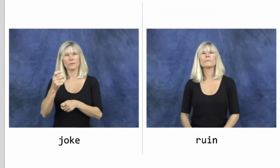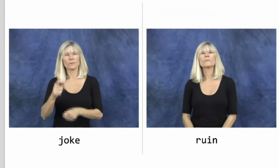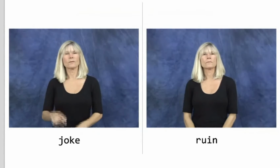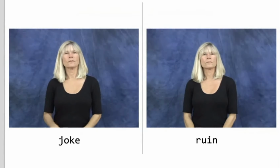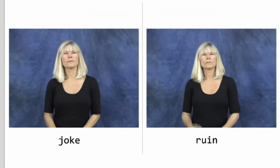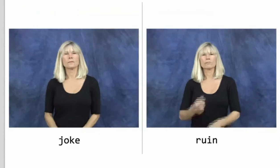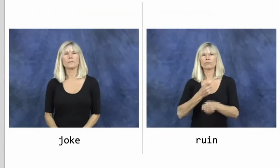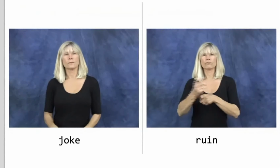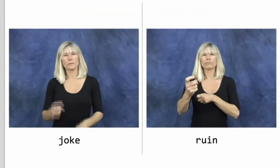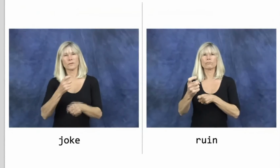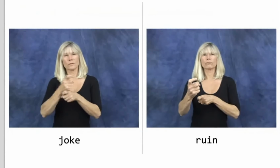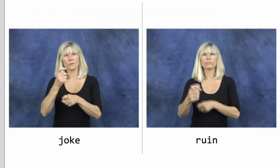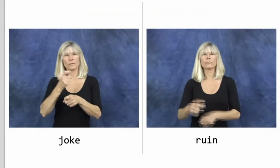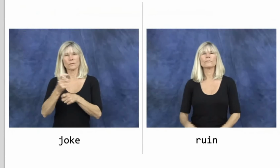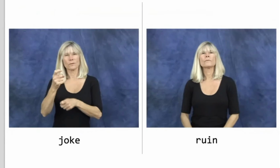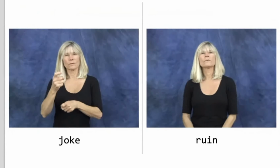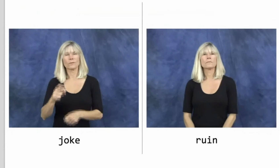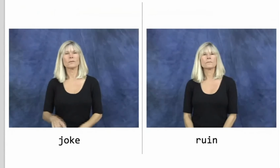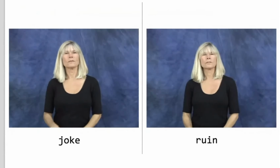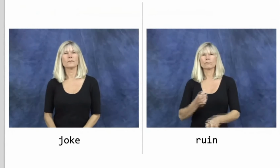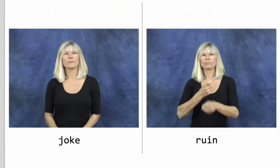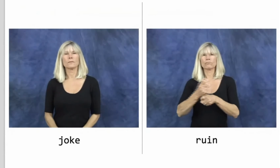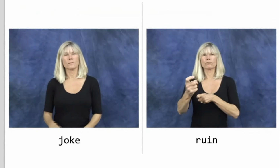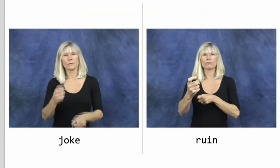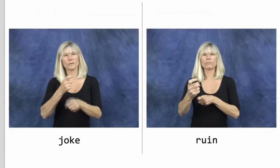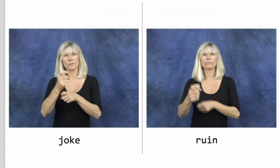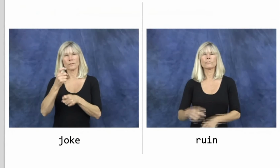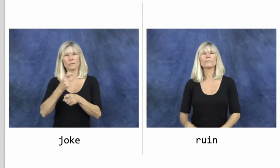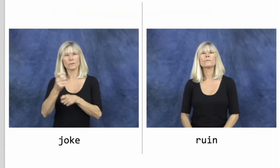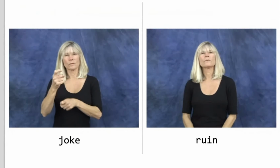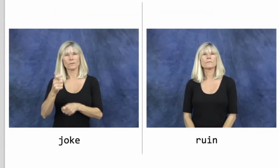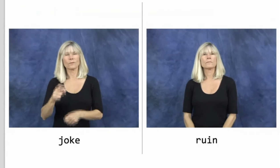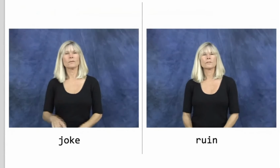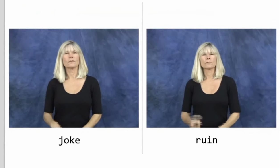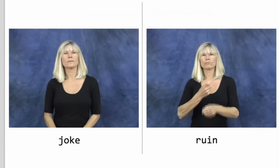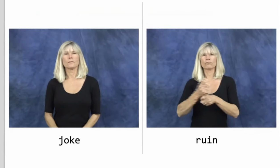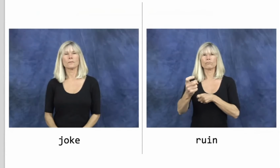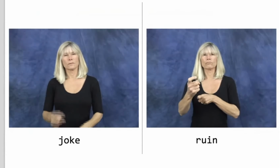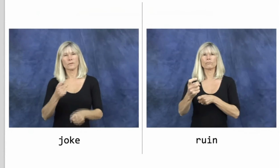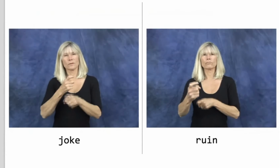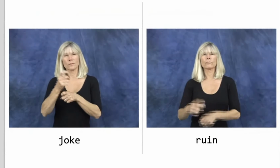do with my colleagues here at San Diego State University in California.